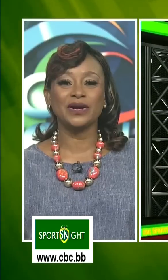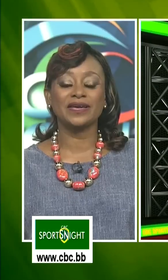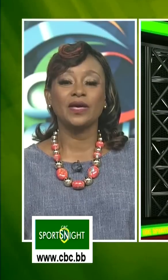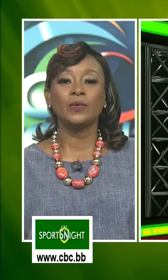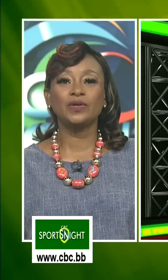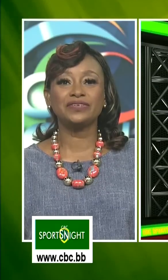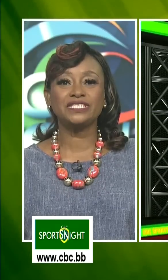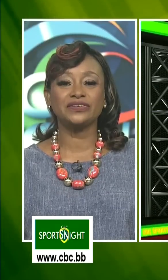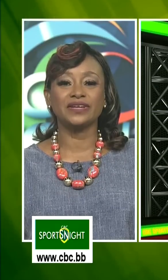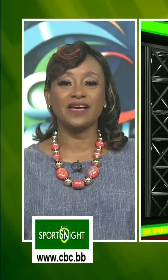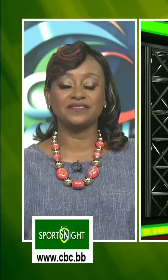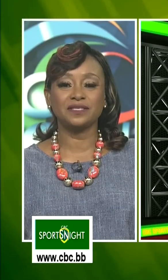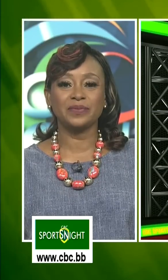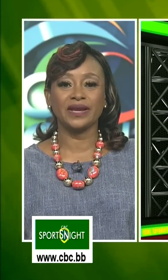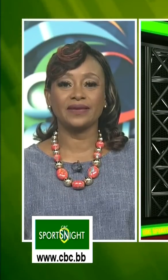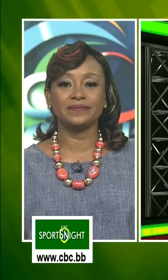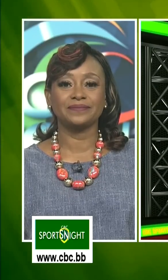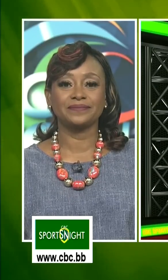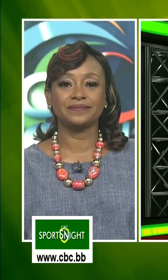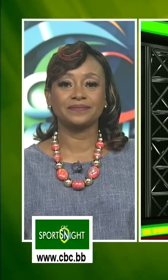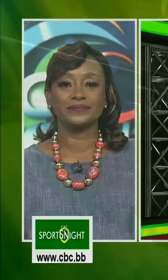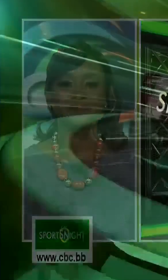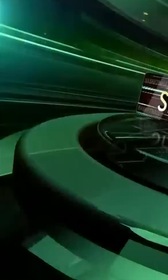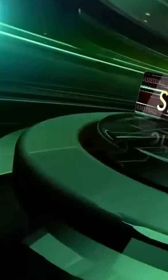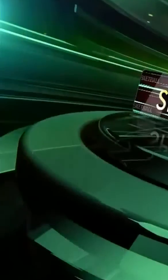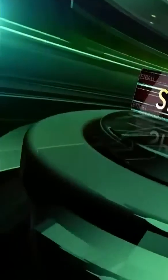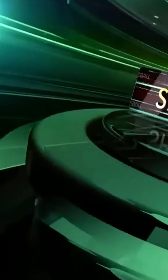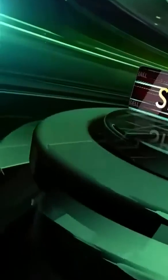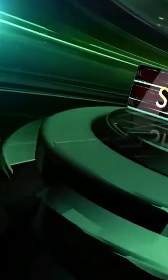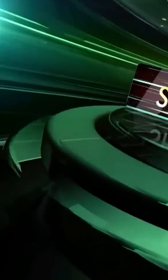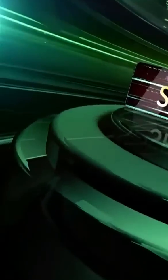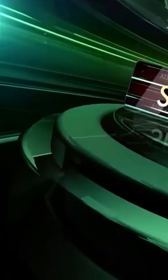much, Mark. We'll return after the break.